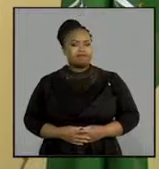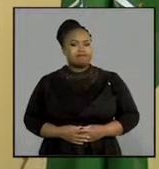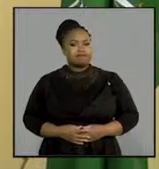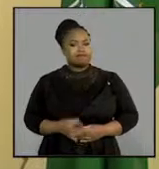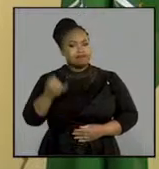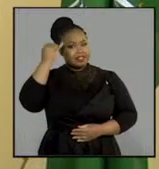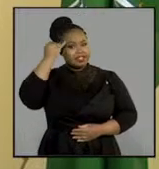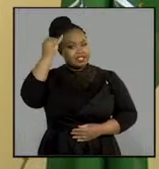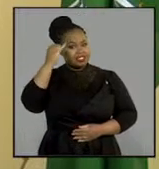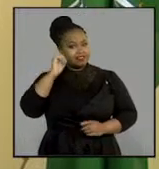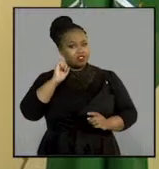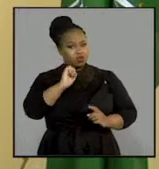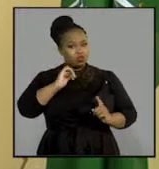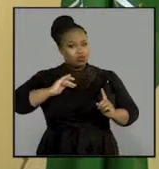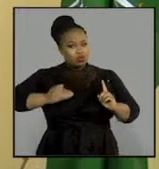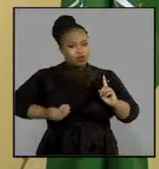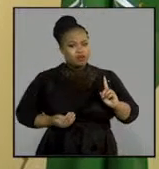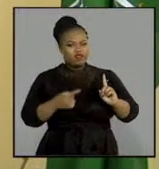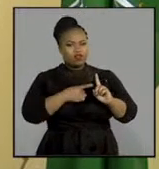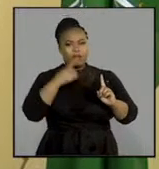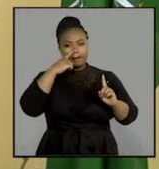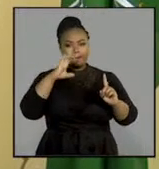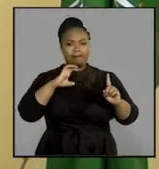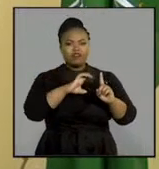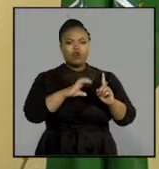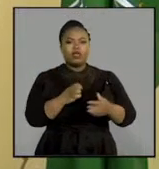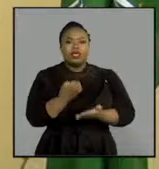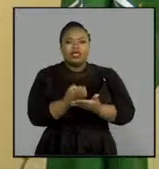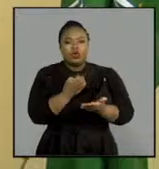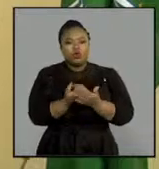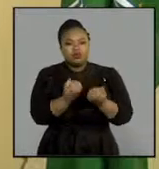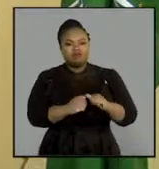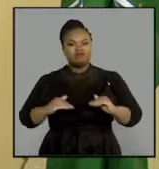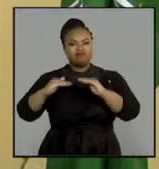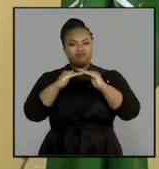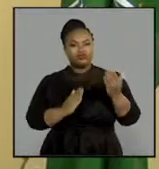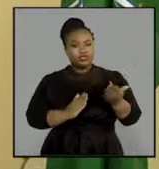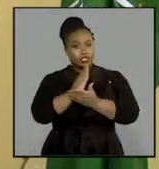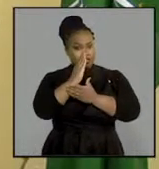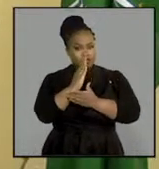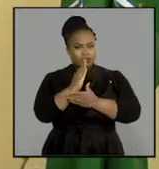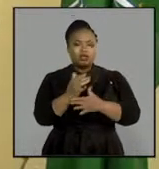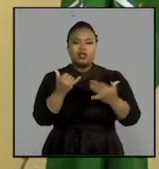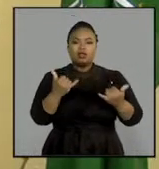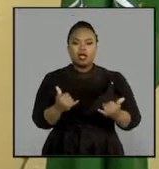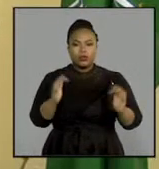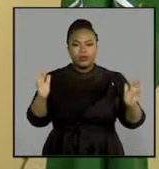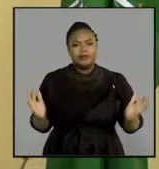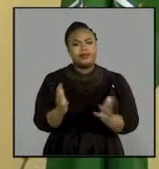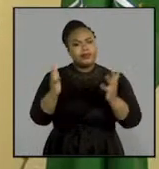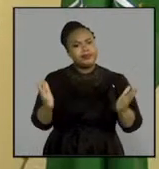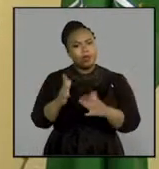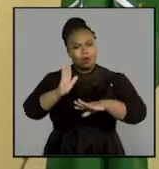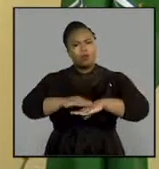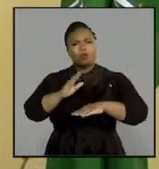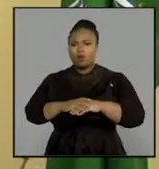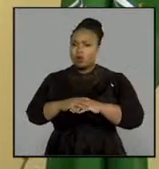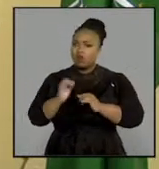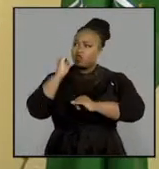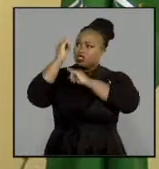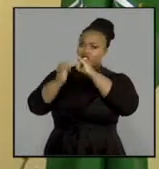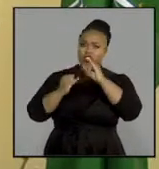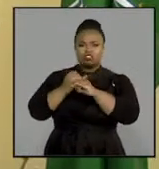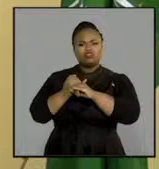Through the Charlotte Maxeke Women's Initiative on Economic Justice and Rights, we are